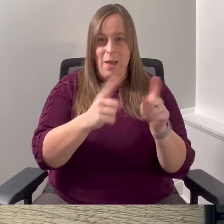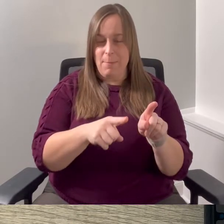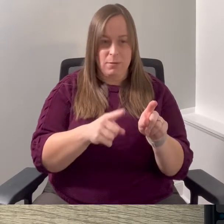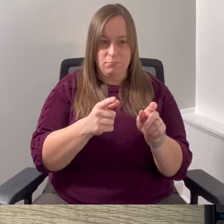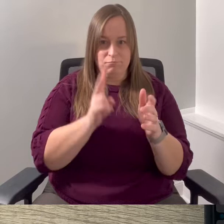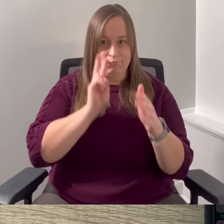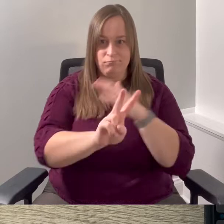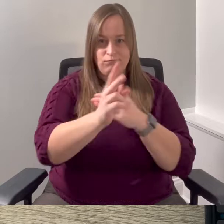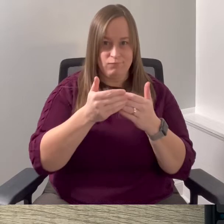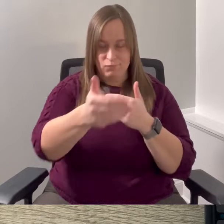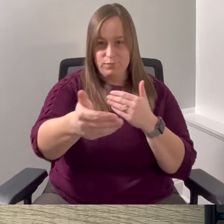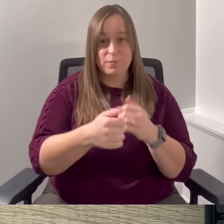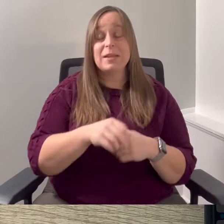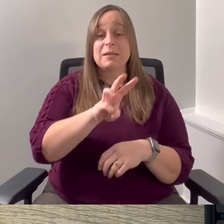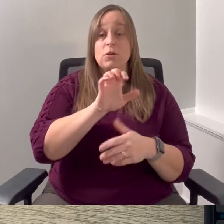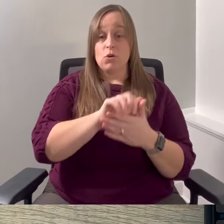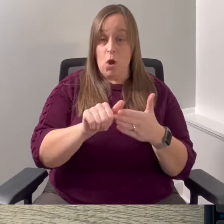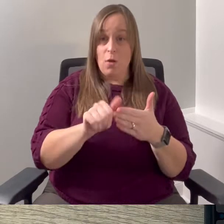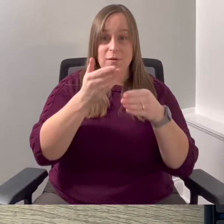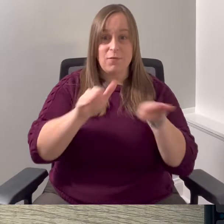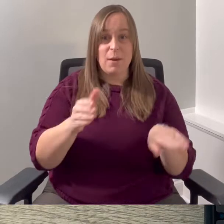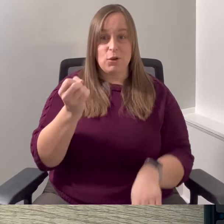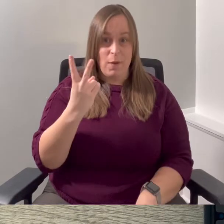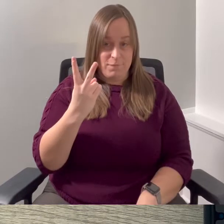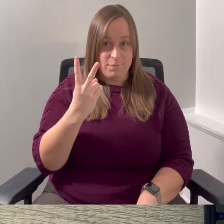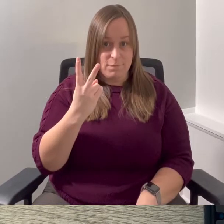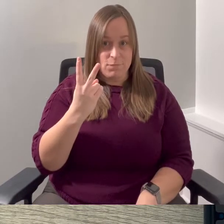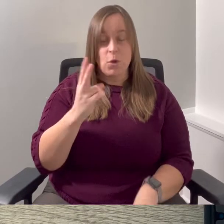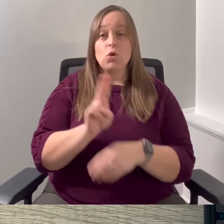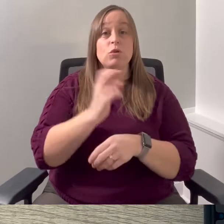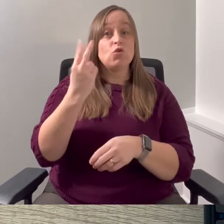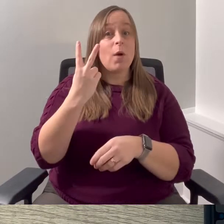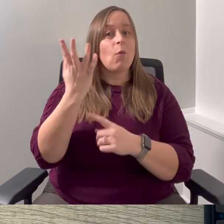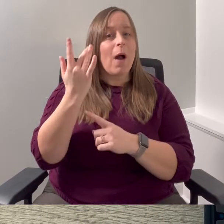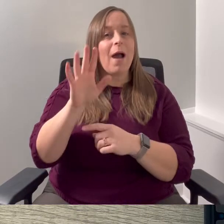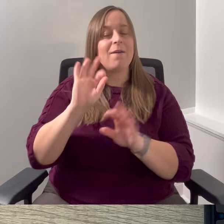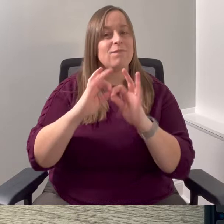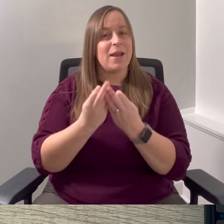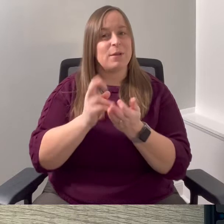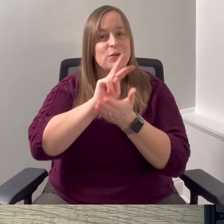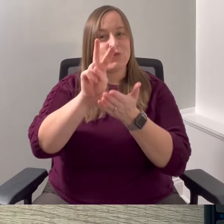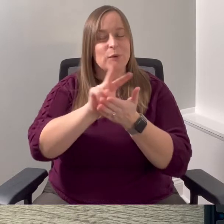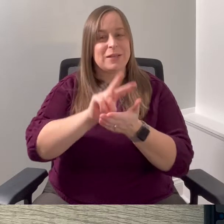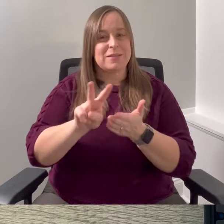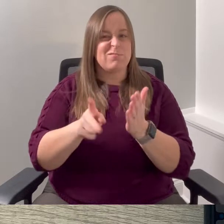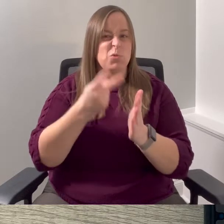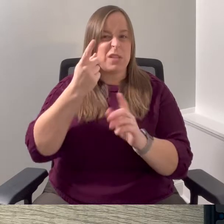that 600 and you divide it by 12. We're using 12 because in our family we are paid twice a